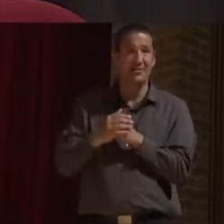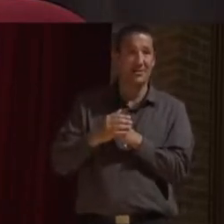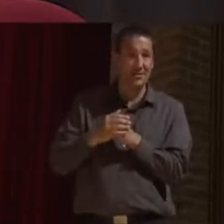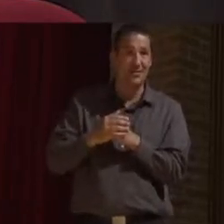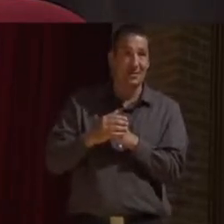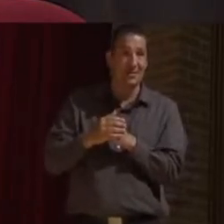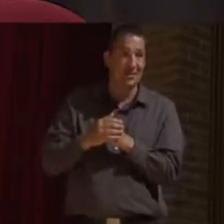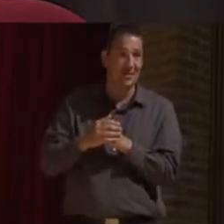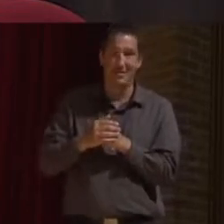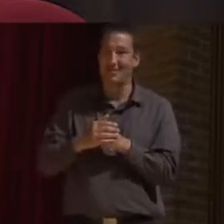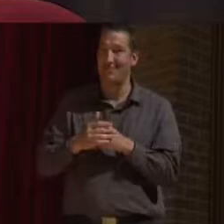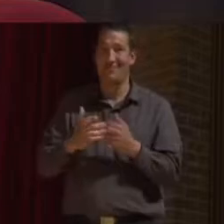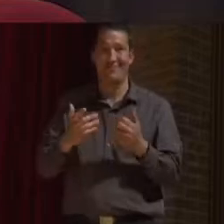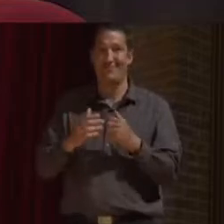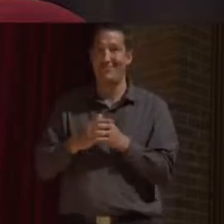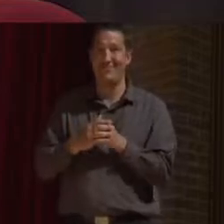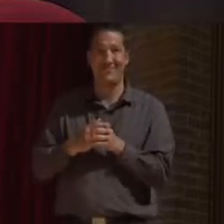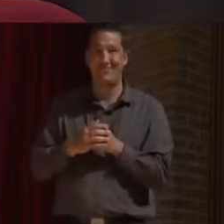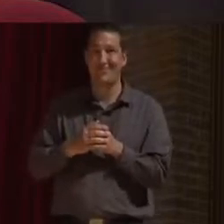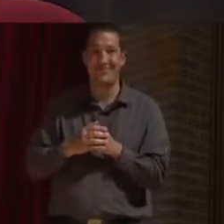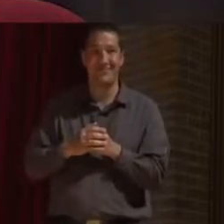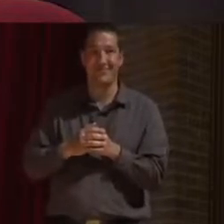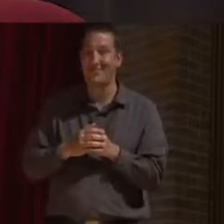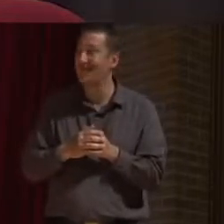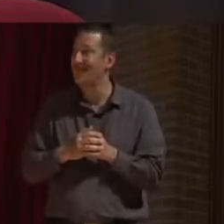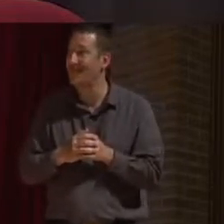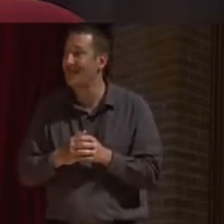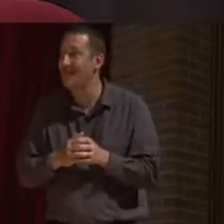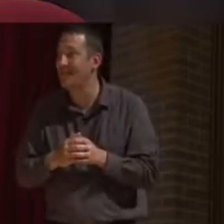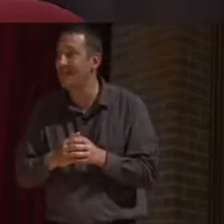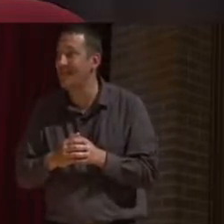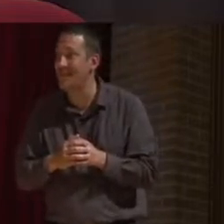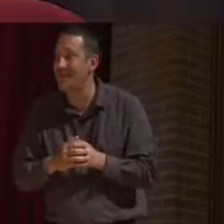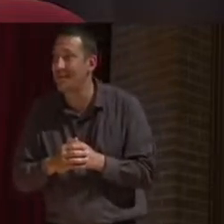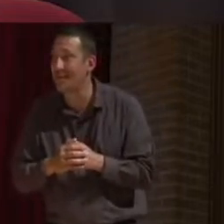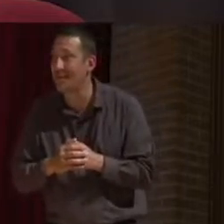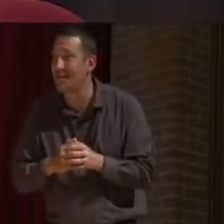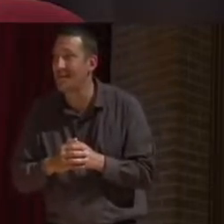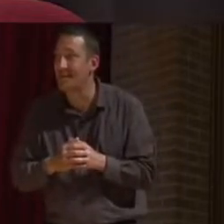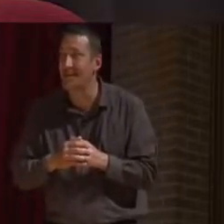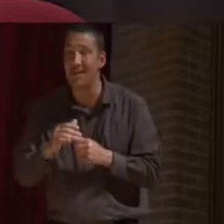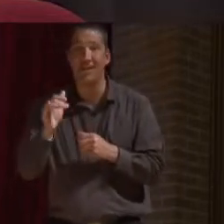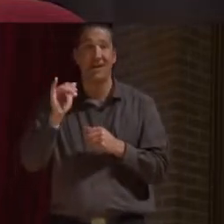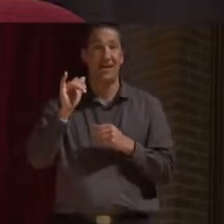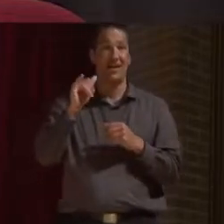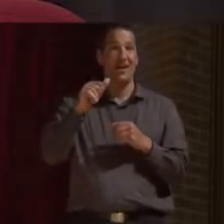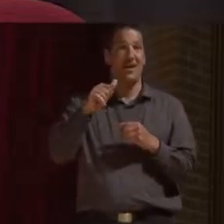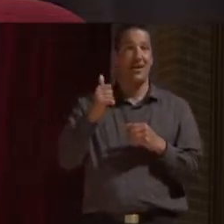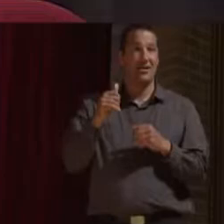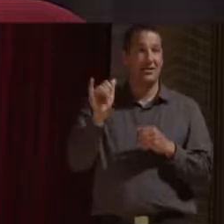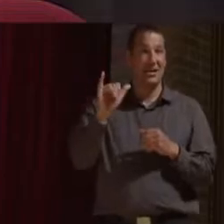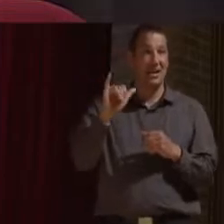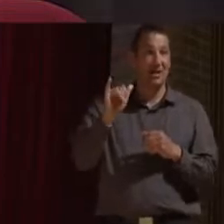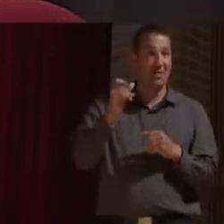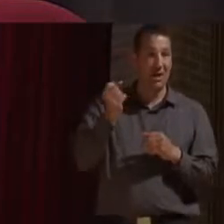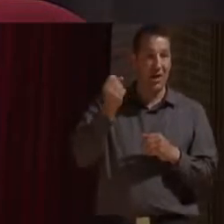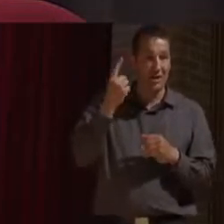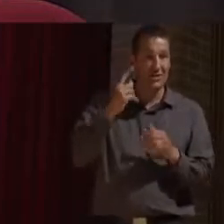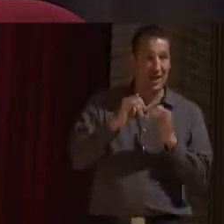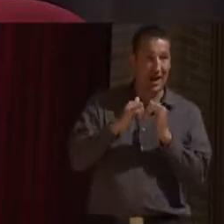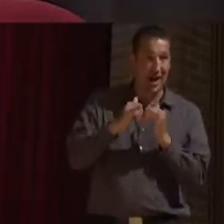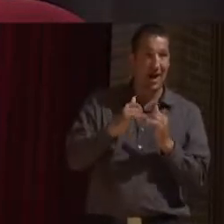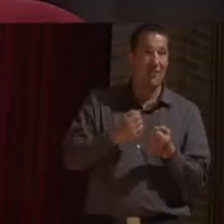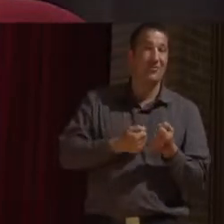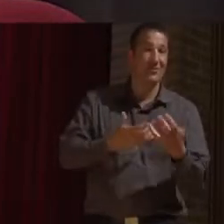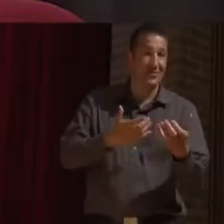with my employees to tell them, this is what I expect, and the same for them if they don't understand, to ask that and feel okay to